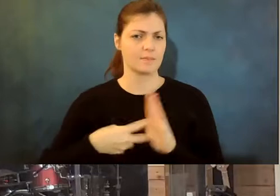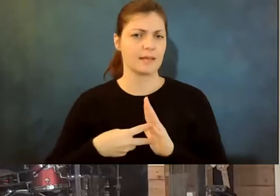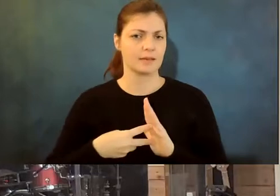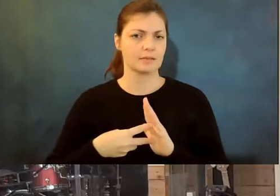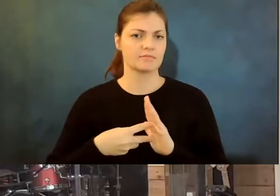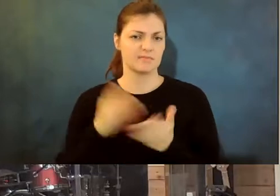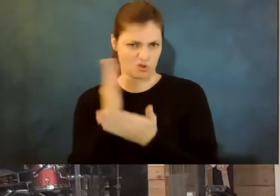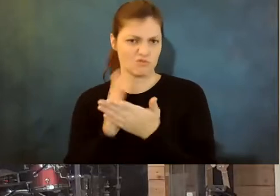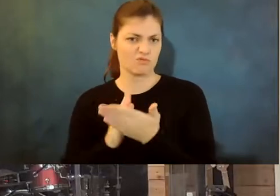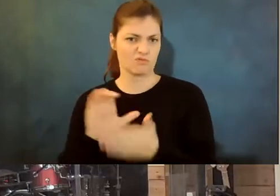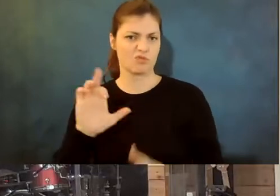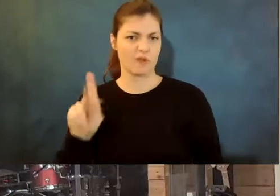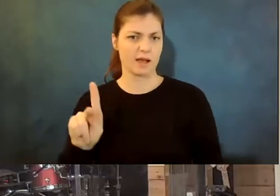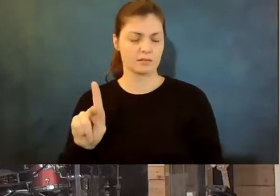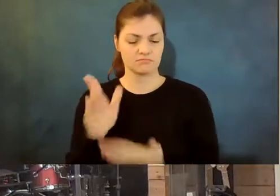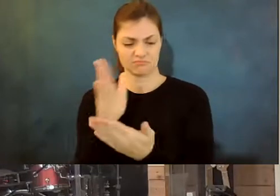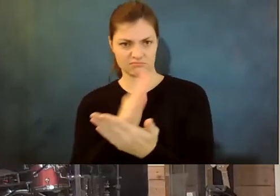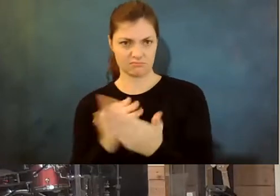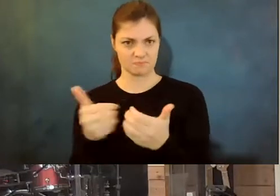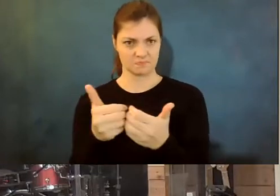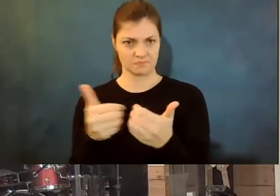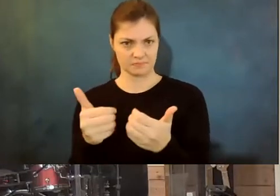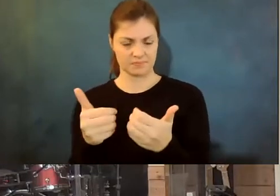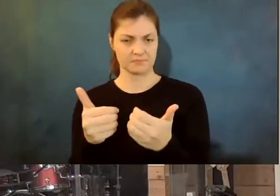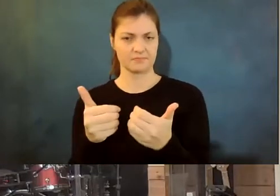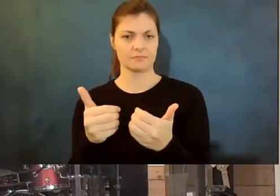A crack, crevice, opening.